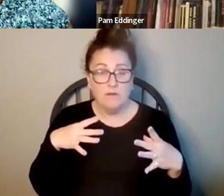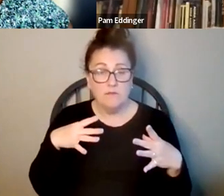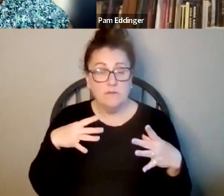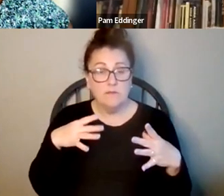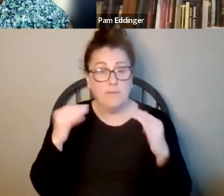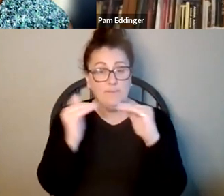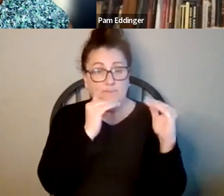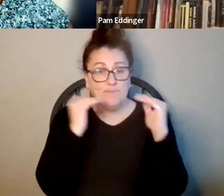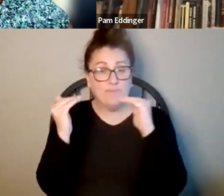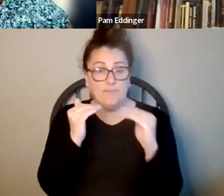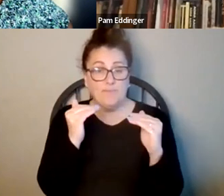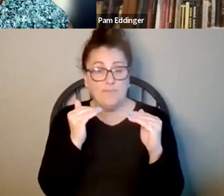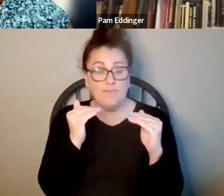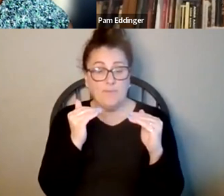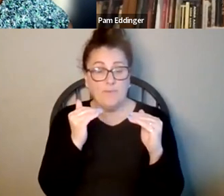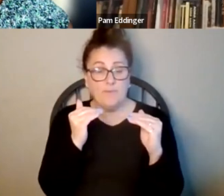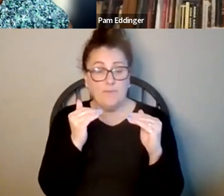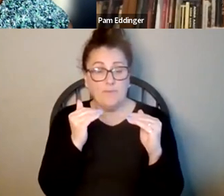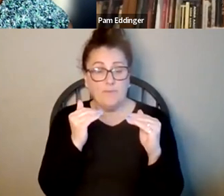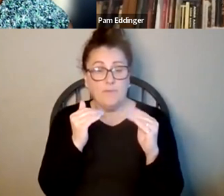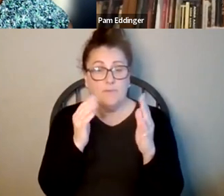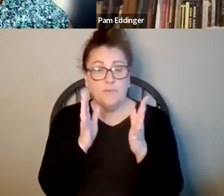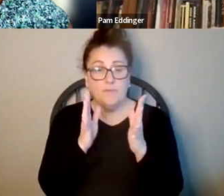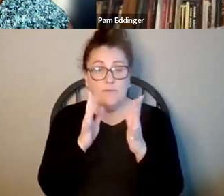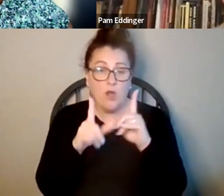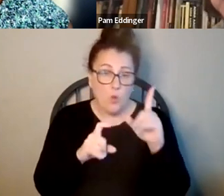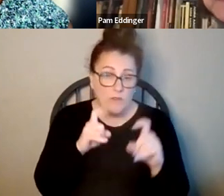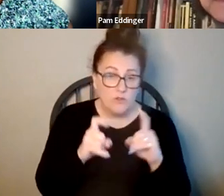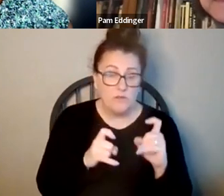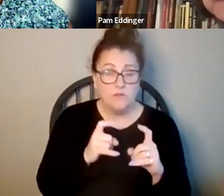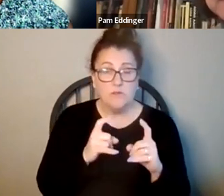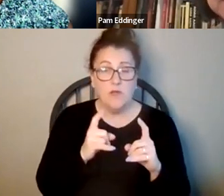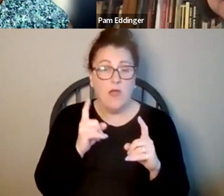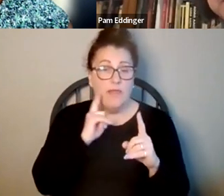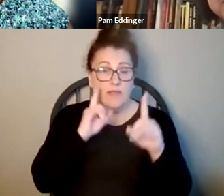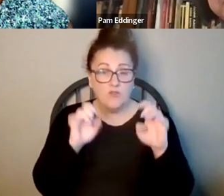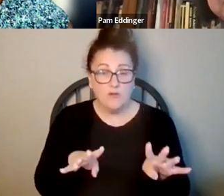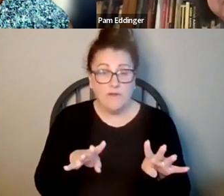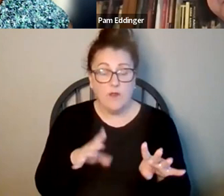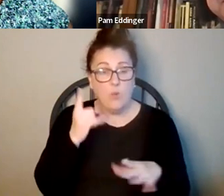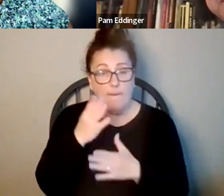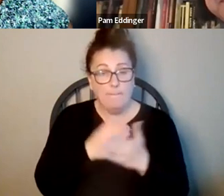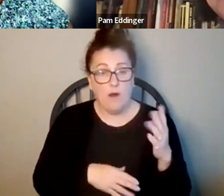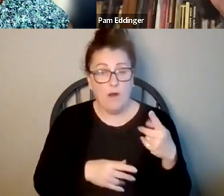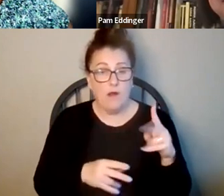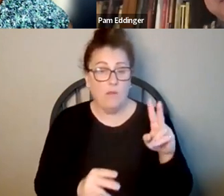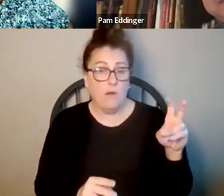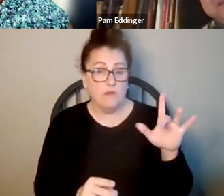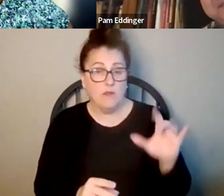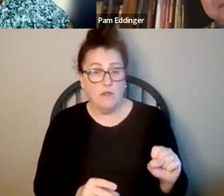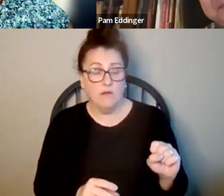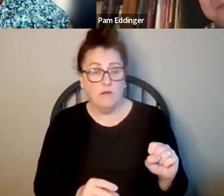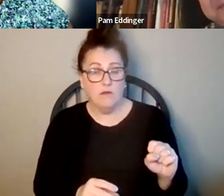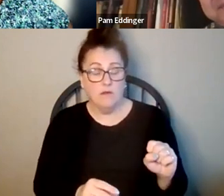members, how they've heard it, interpreted, asked questions about it. I consider the survey to be one piece of the puzzle, right? It's like a